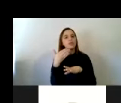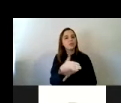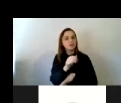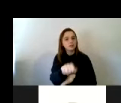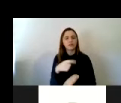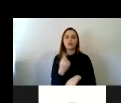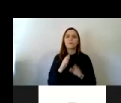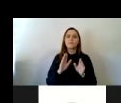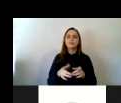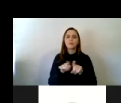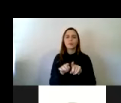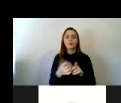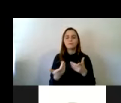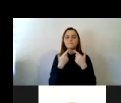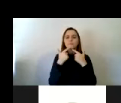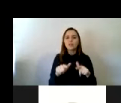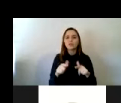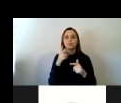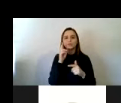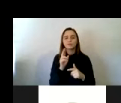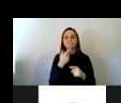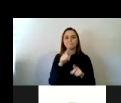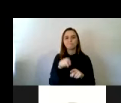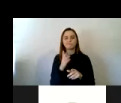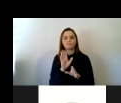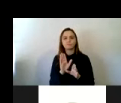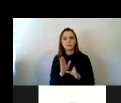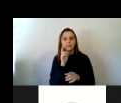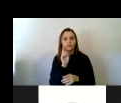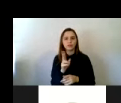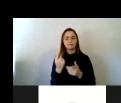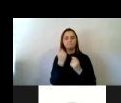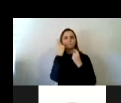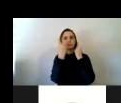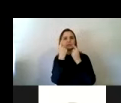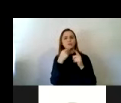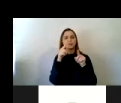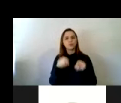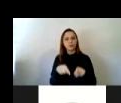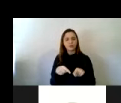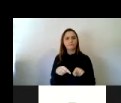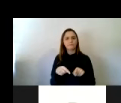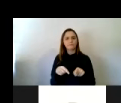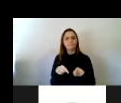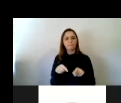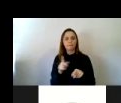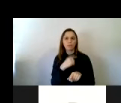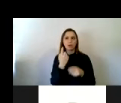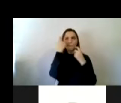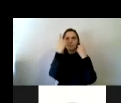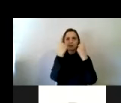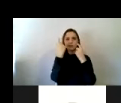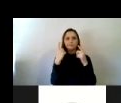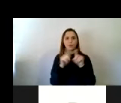the language we use. We need to reconsider what we think as normal